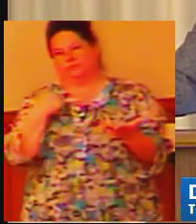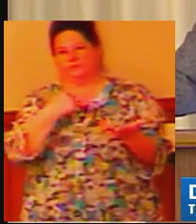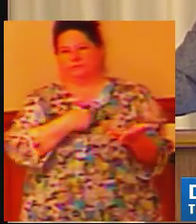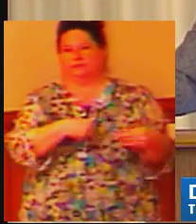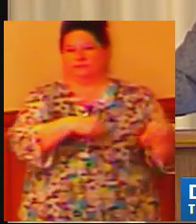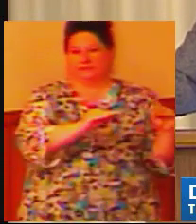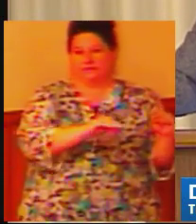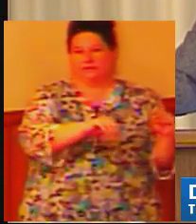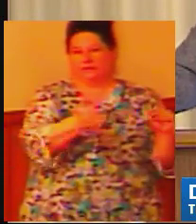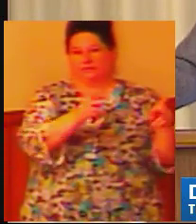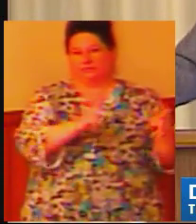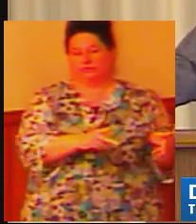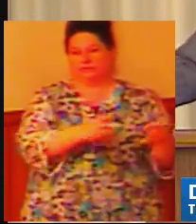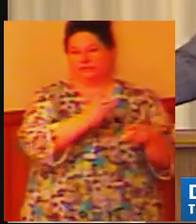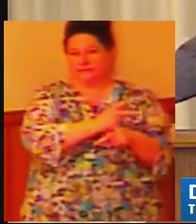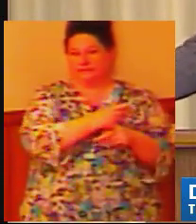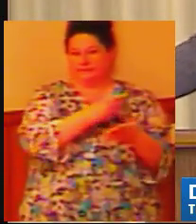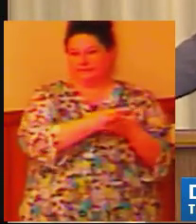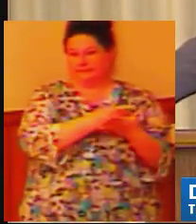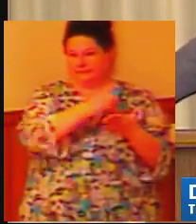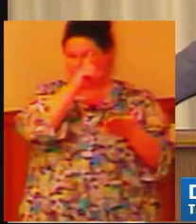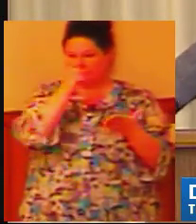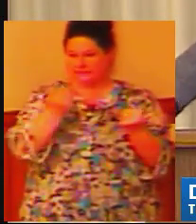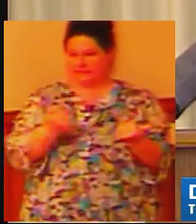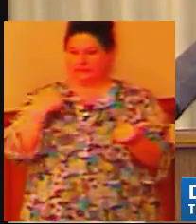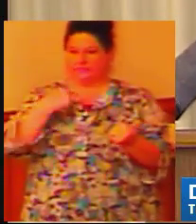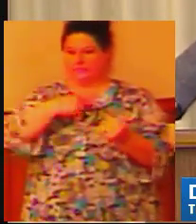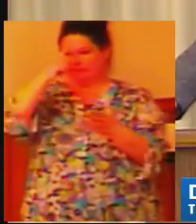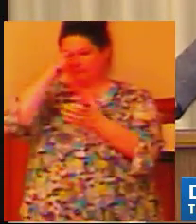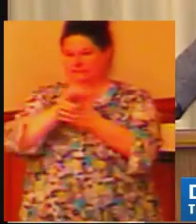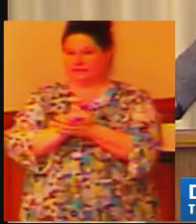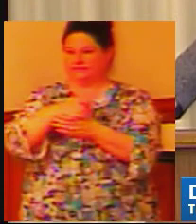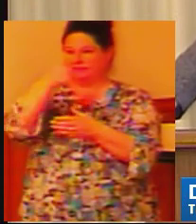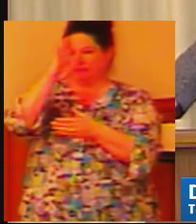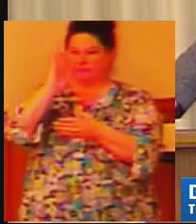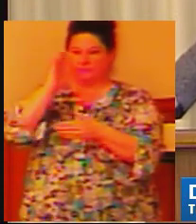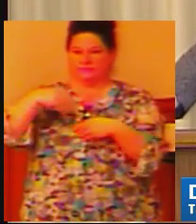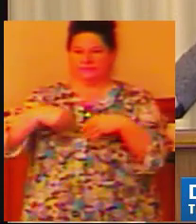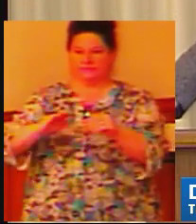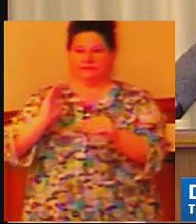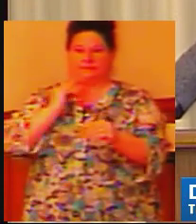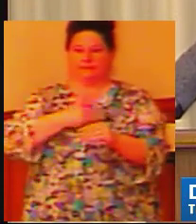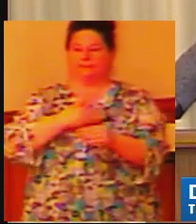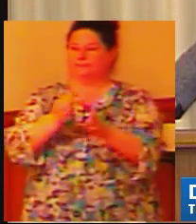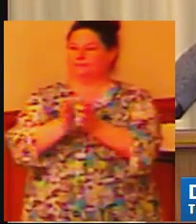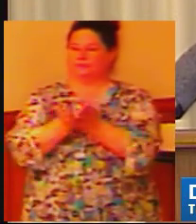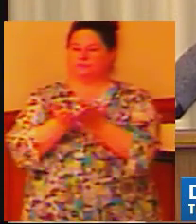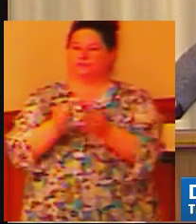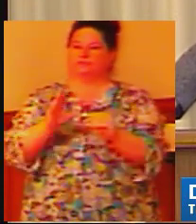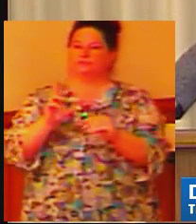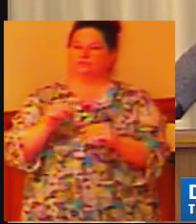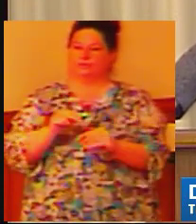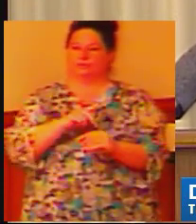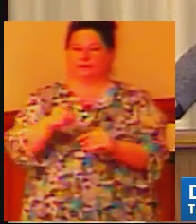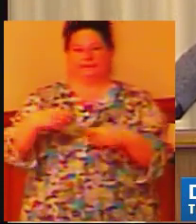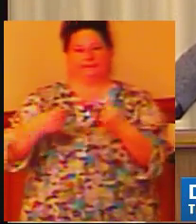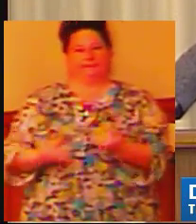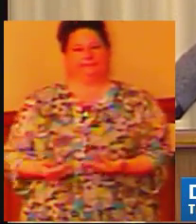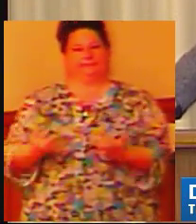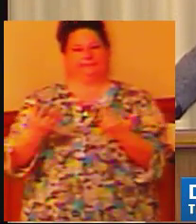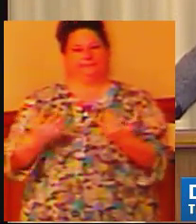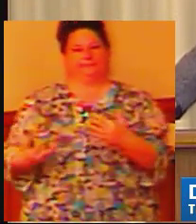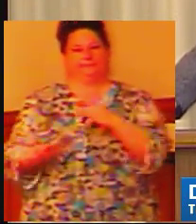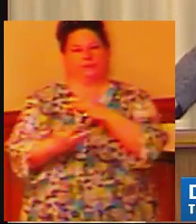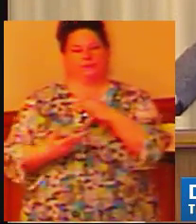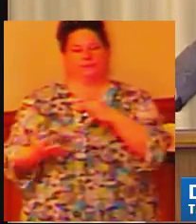to somebody else, keep the money because now we believe in God, so we're going to sell our books. No, they just burned them. I know